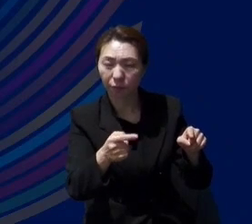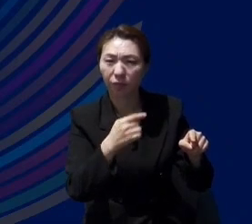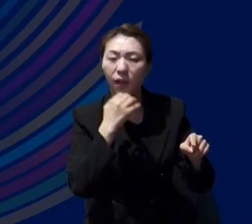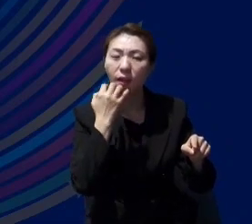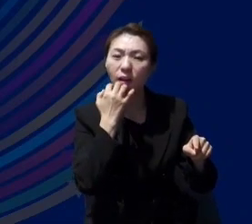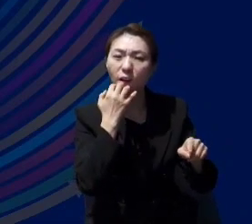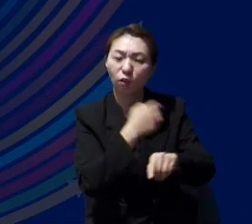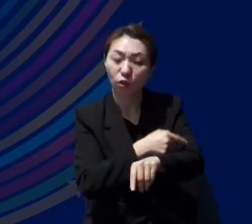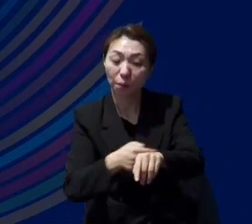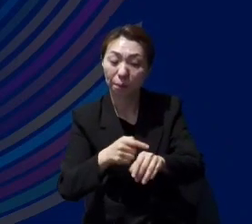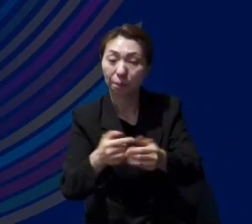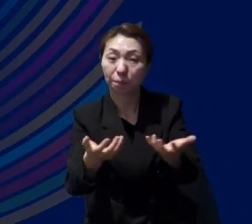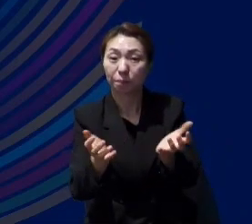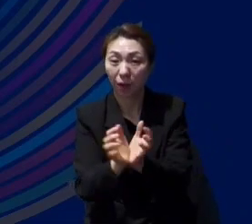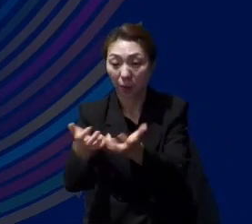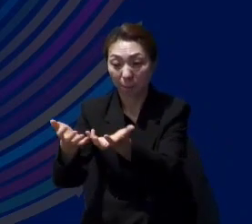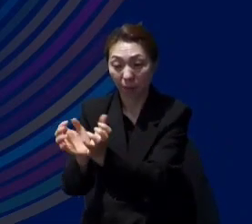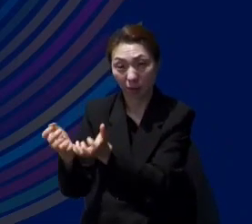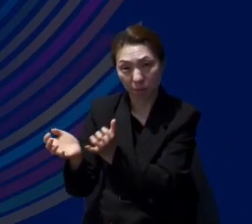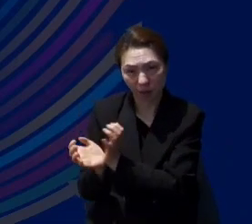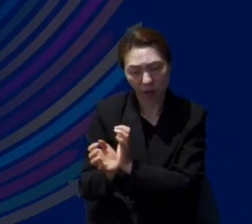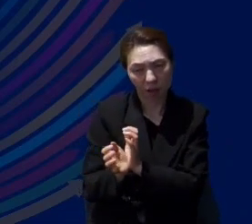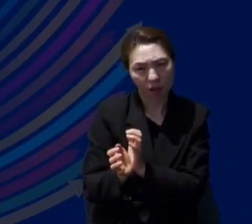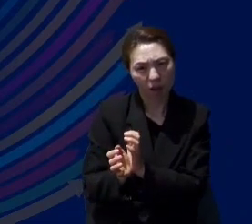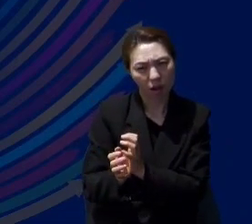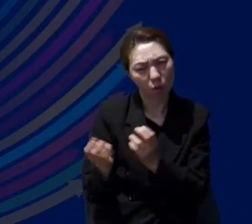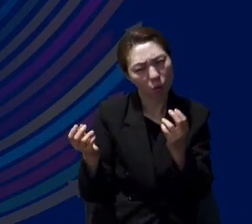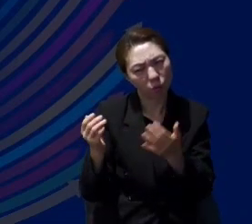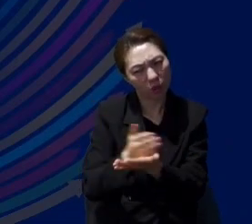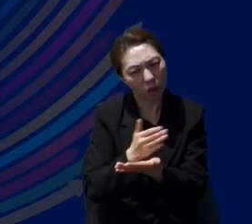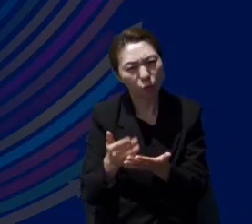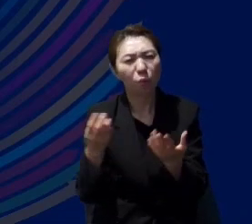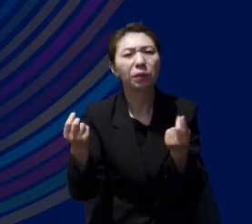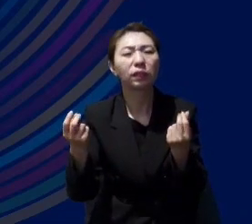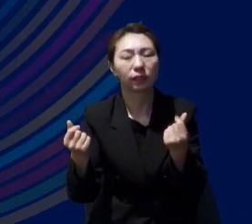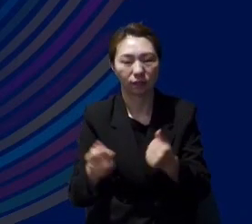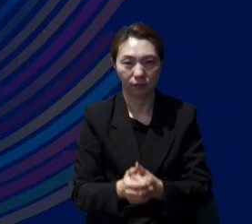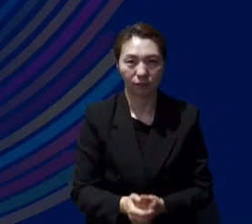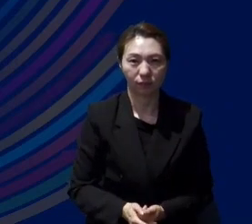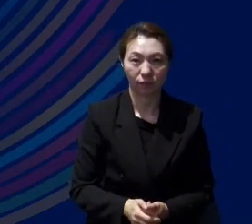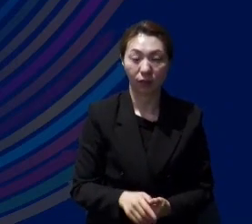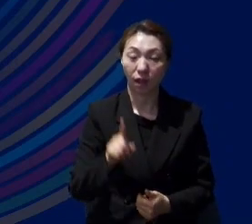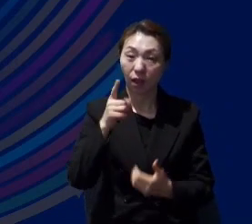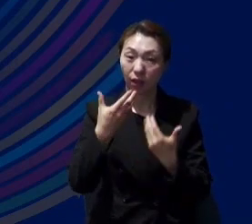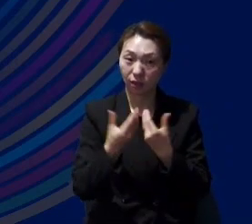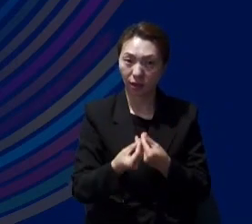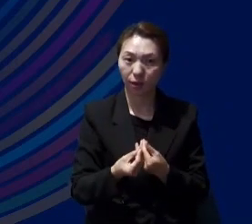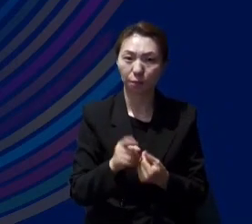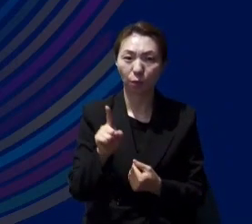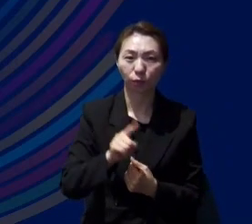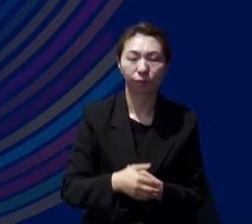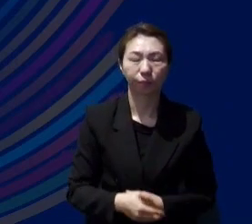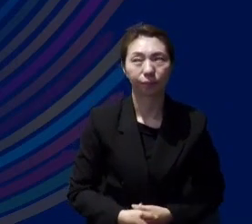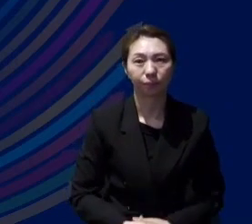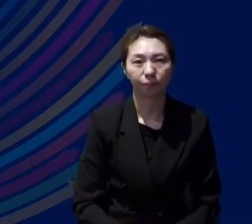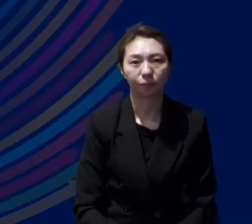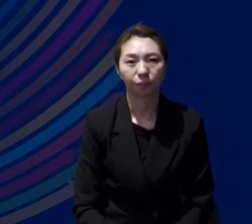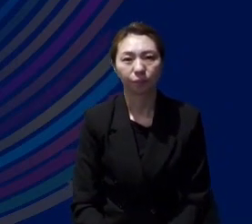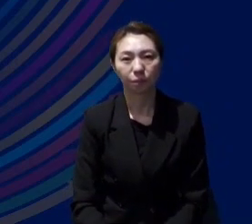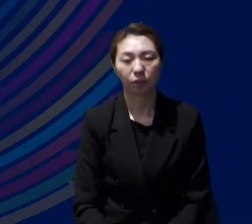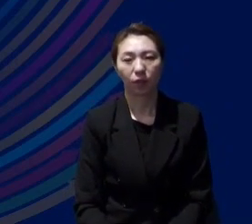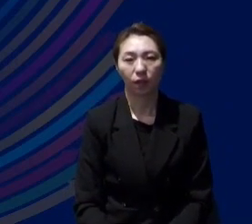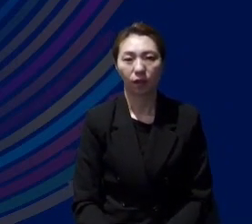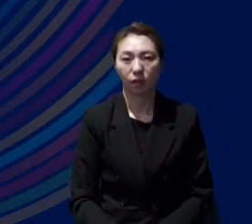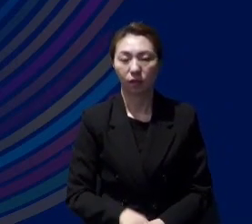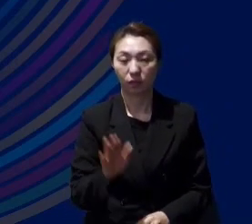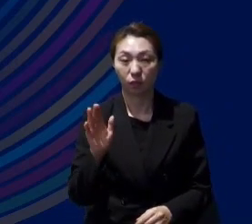mortality tends to be elevated in a big chunk of the southeastern part of the US and in certain parts of the West